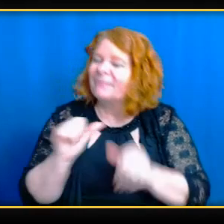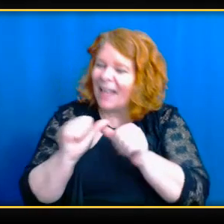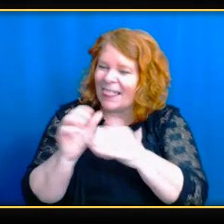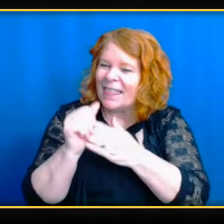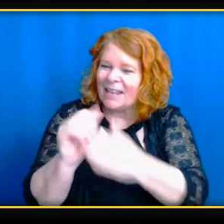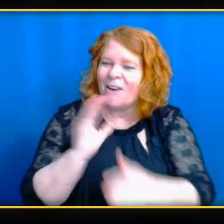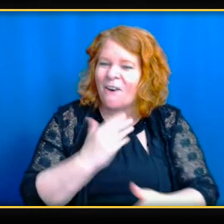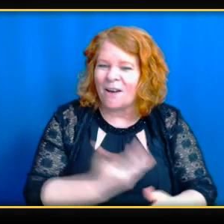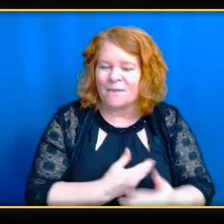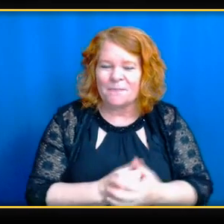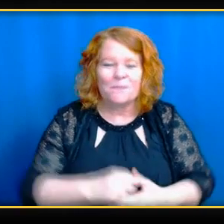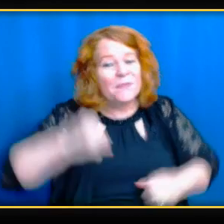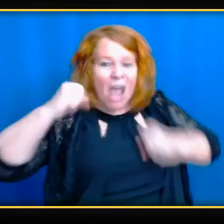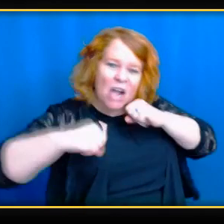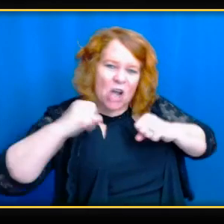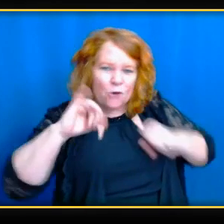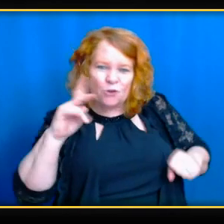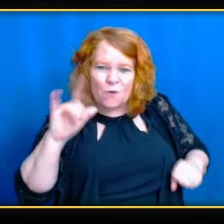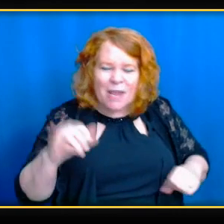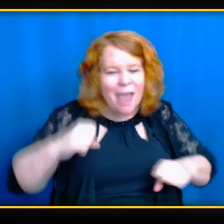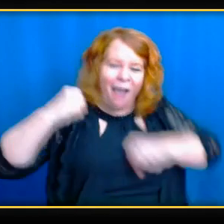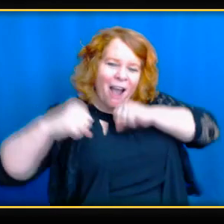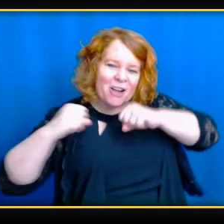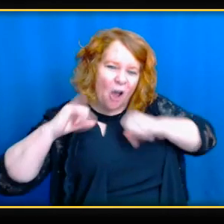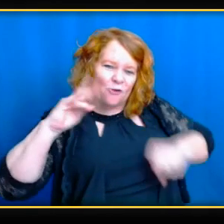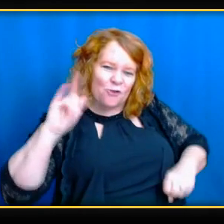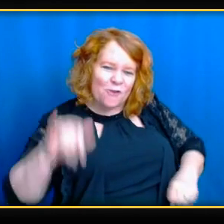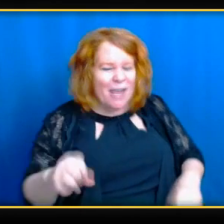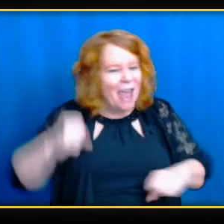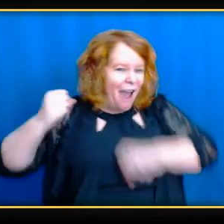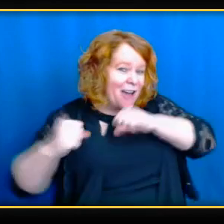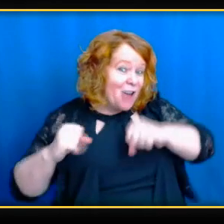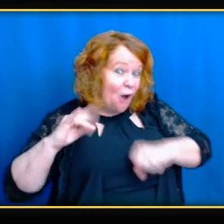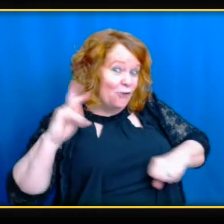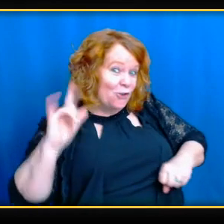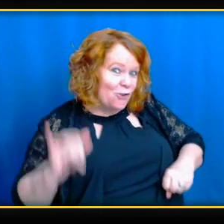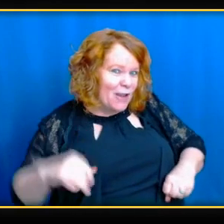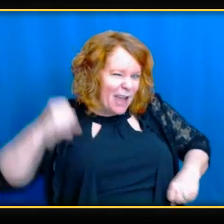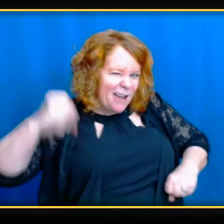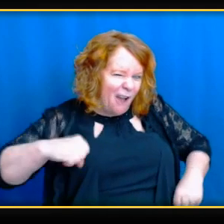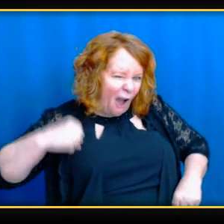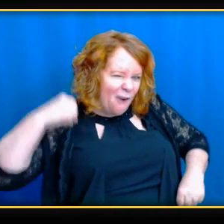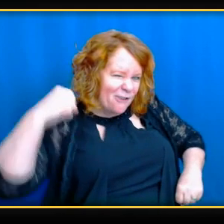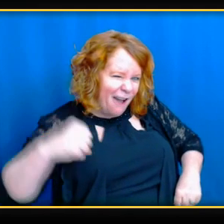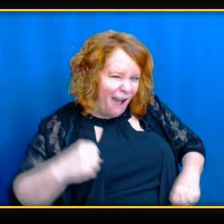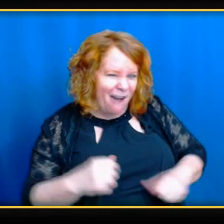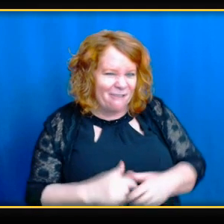Go, Judy. Go, Judy. Go, Judy. Go, go.